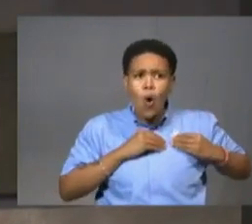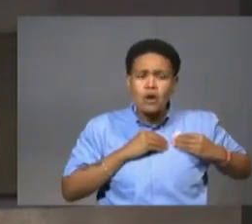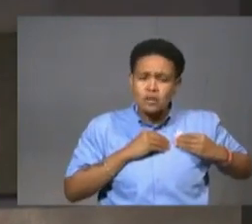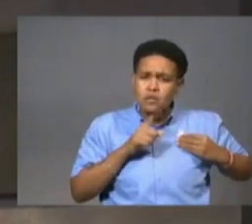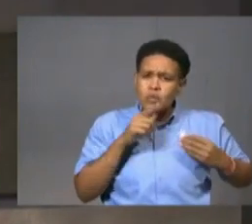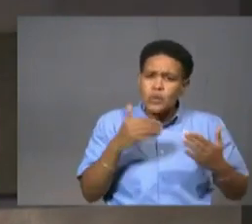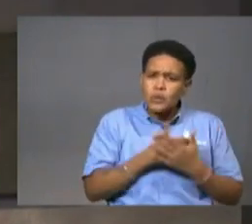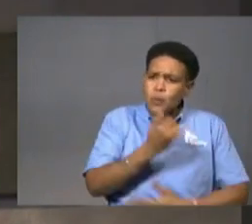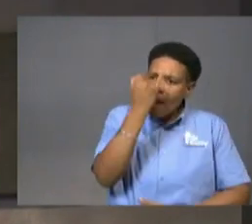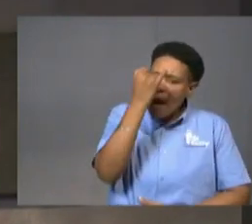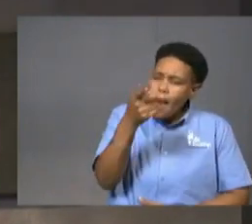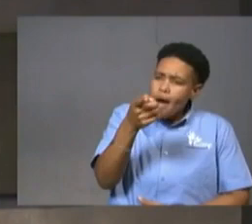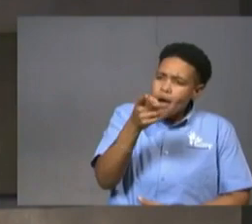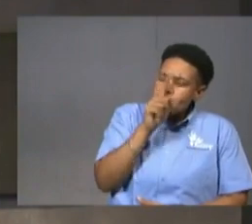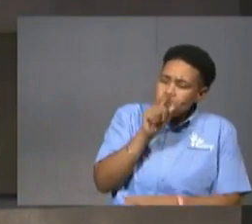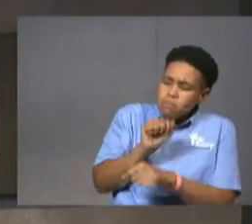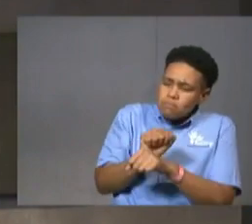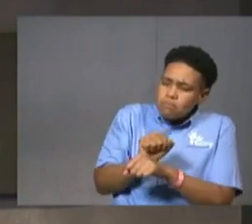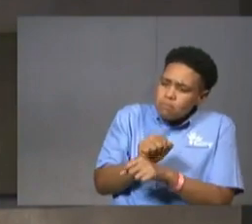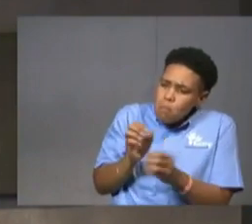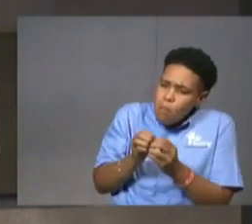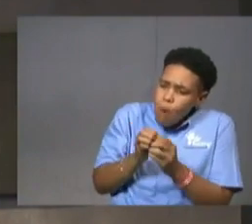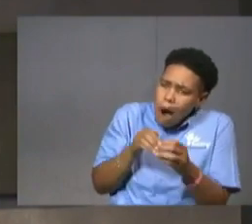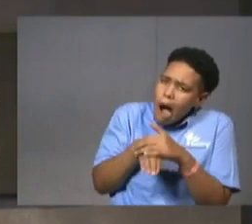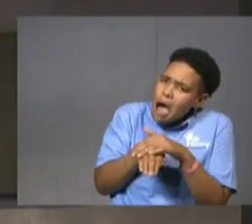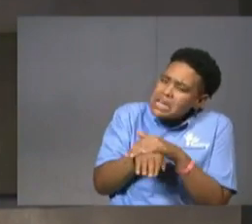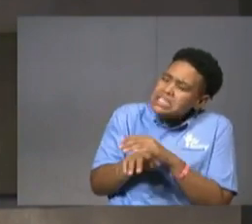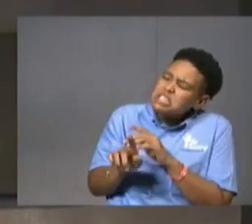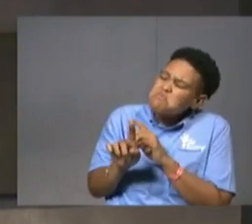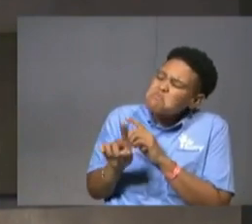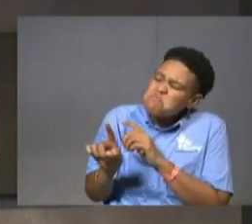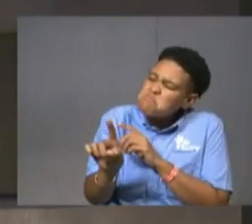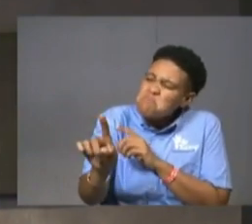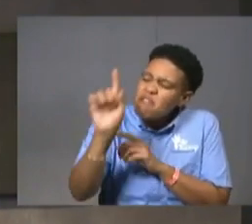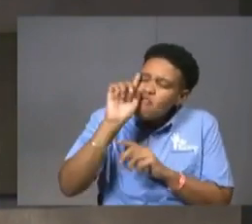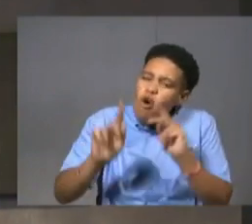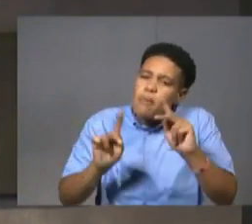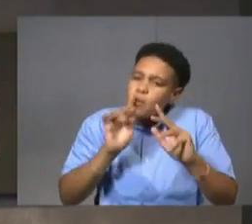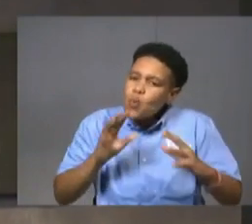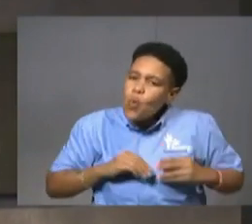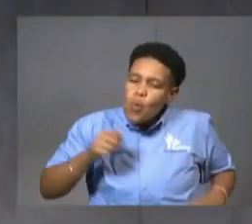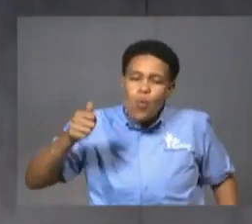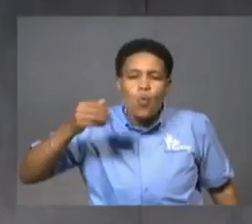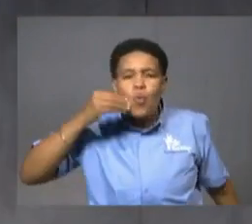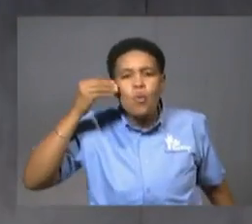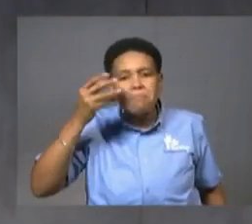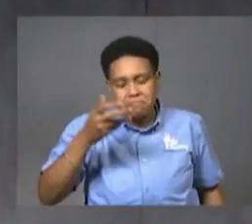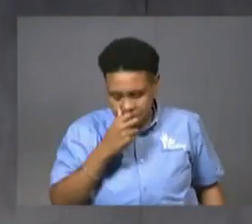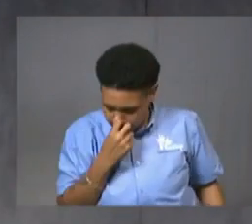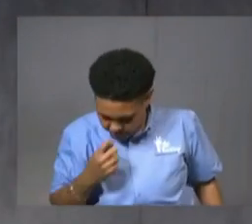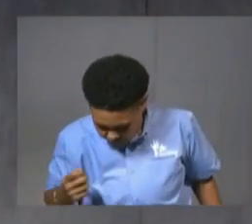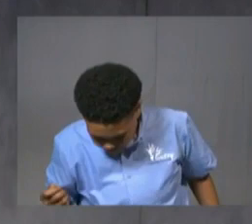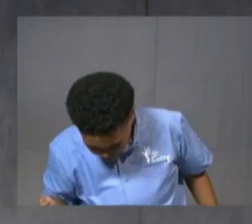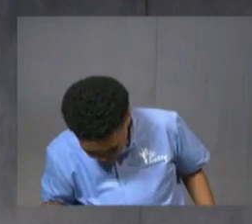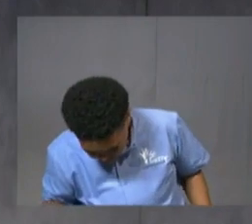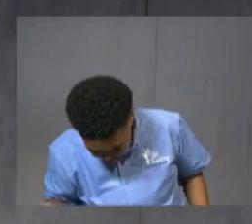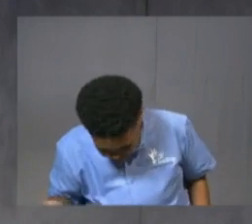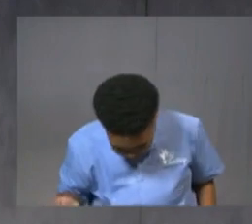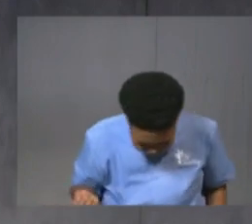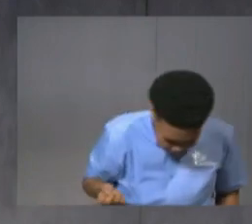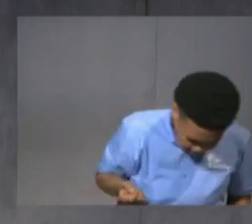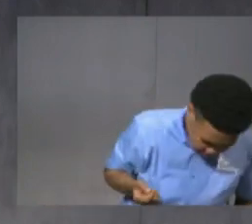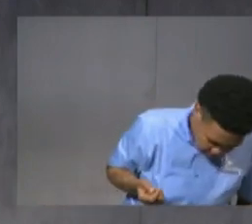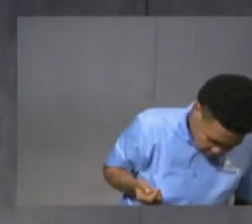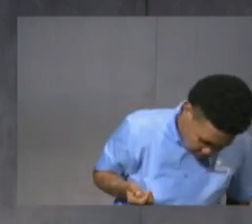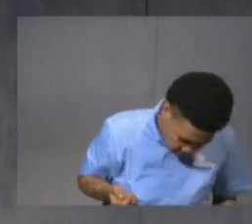that seeks to make it more accessible for our people to own their own home. Thank you very much, Mr. Golding. Now, Dr.